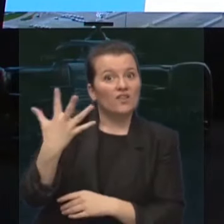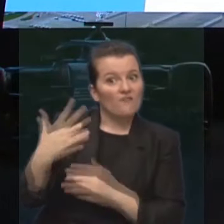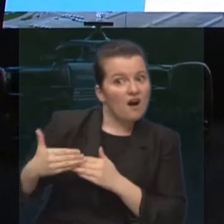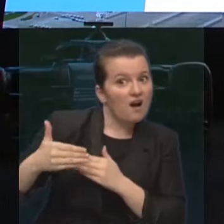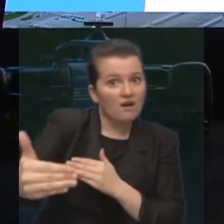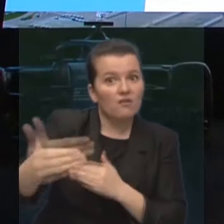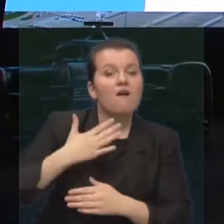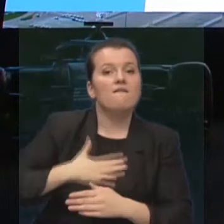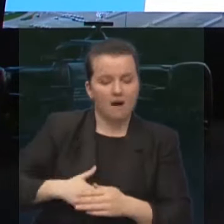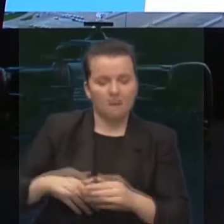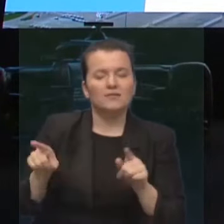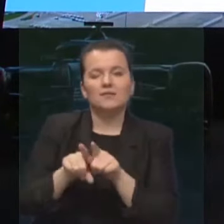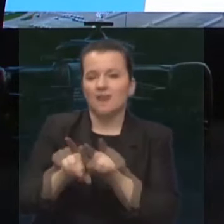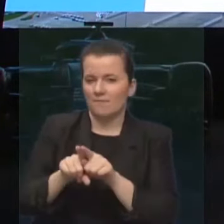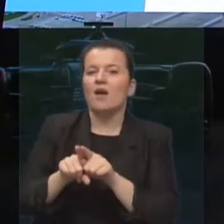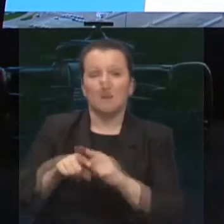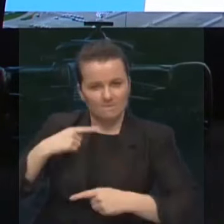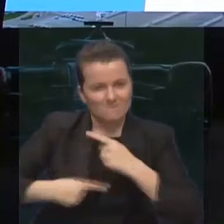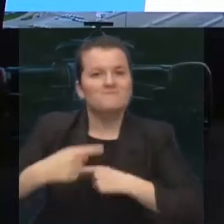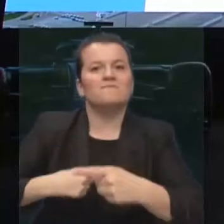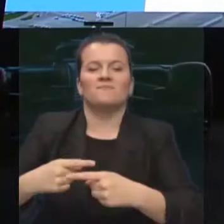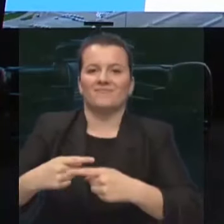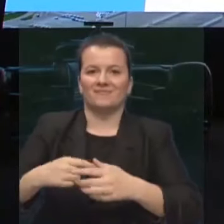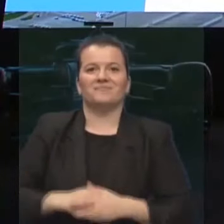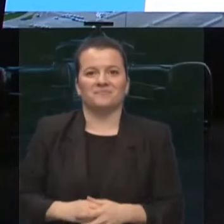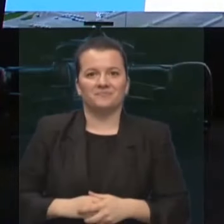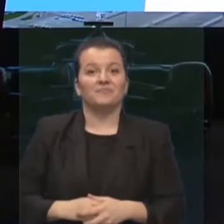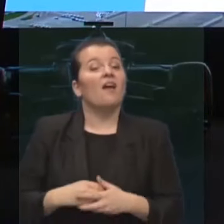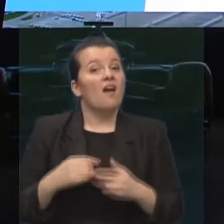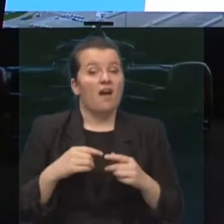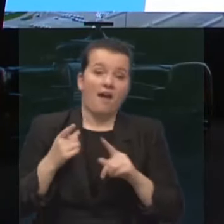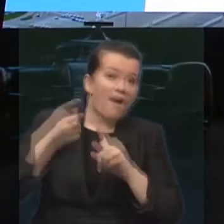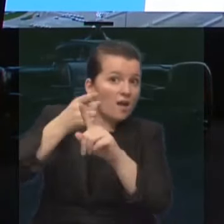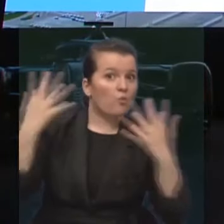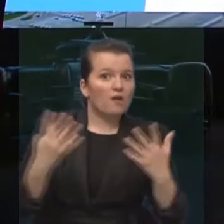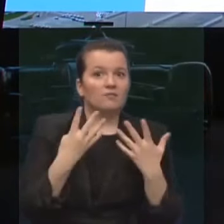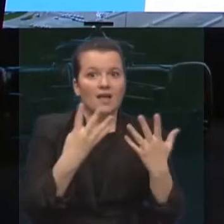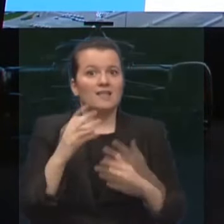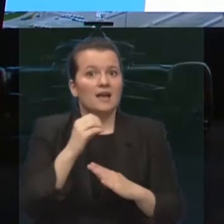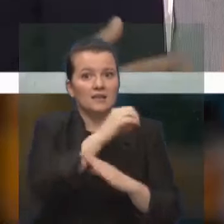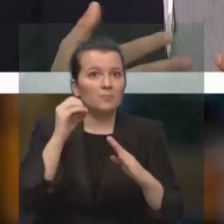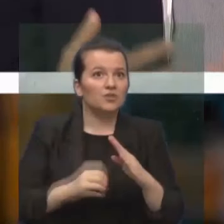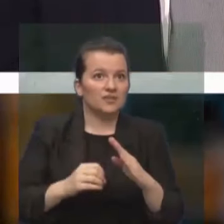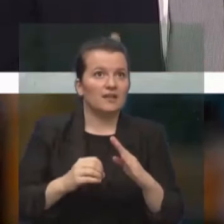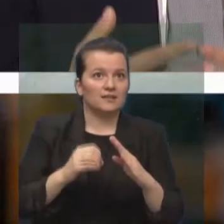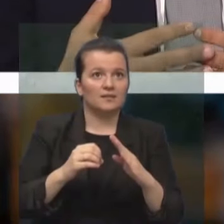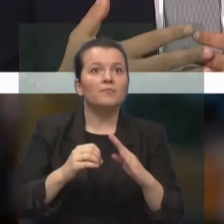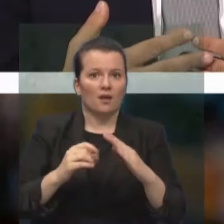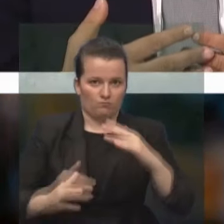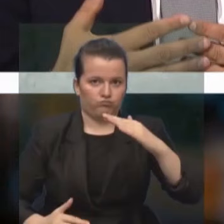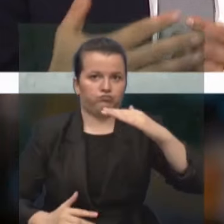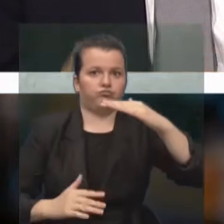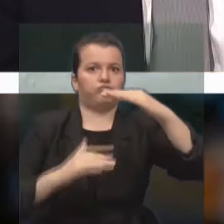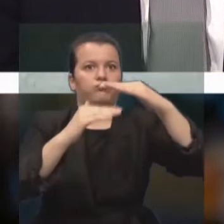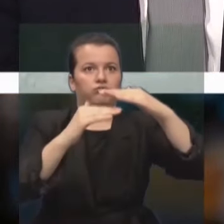filling ratios to be as much as 90%, that is, our use occupancy ratio to be as high as 90%. Of course, our